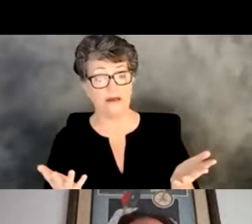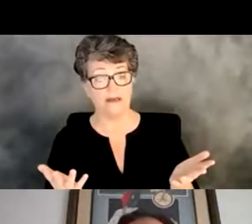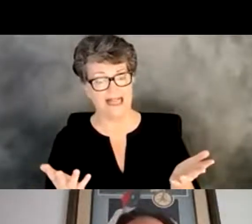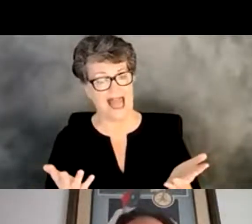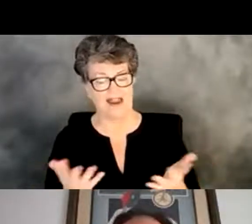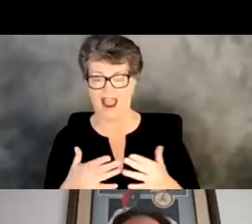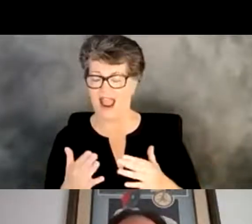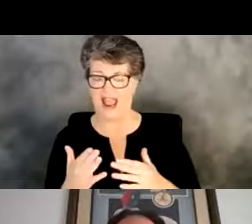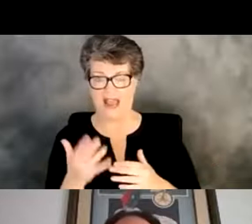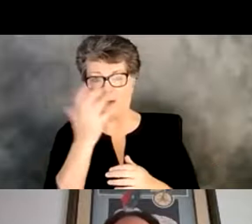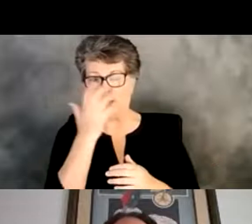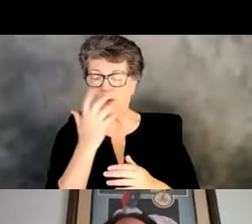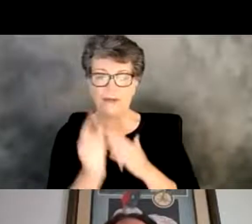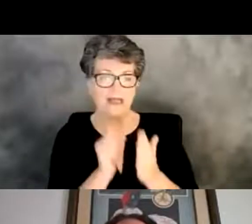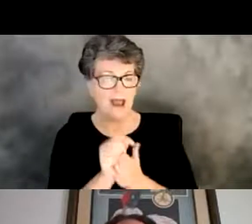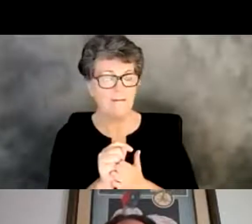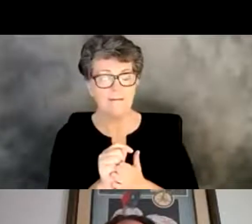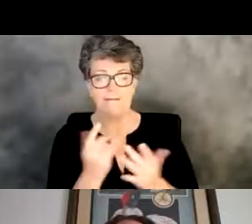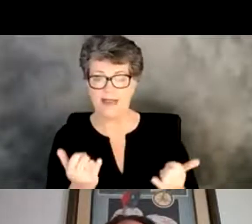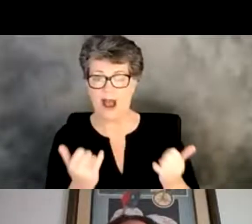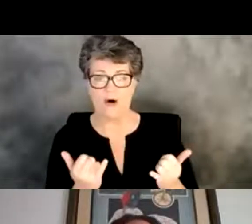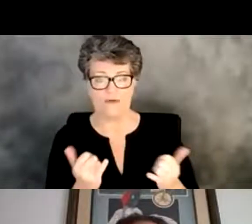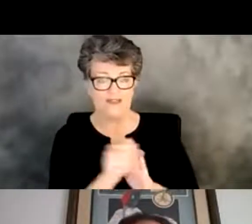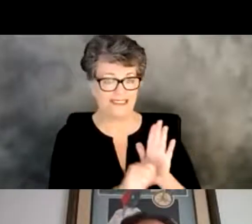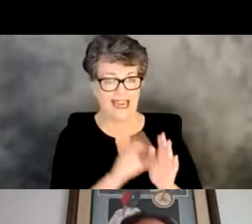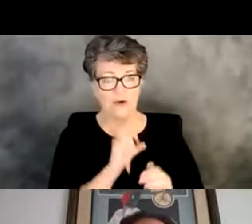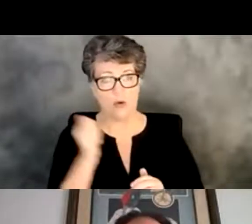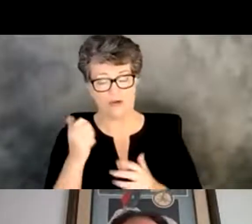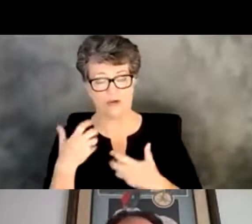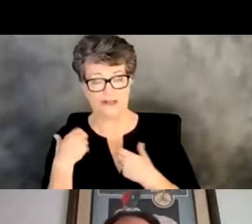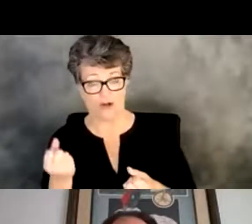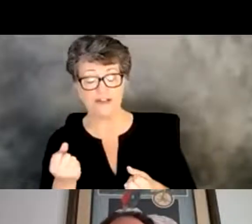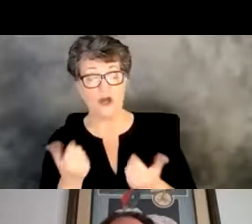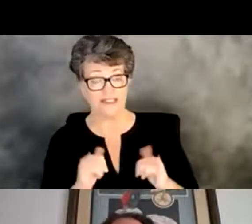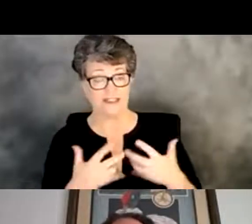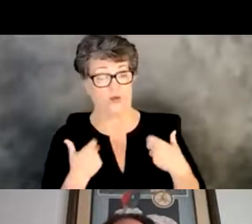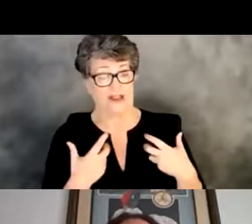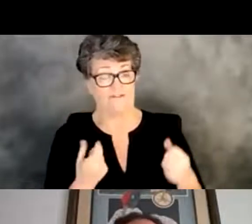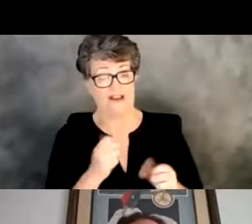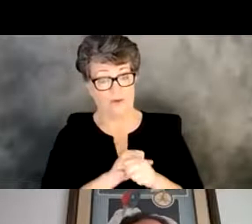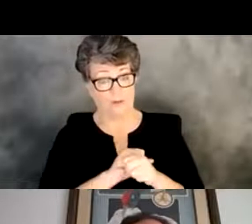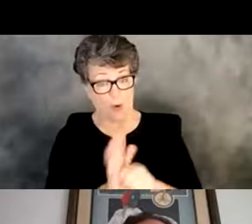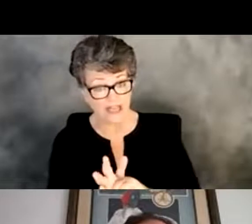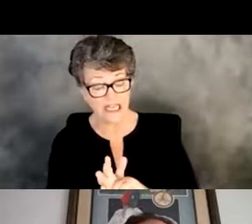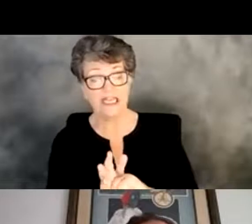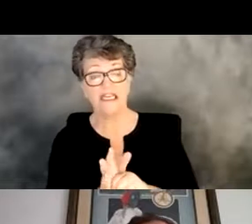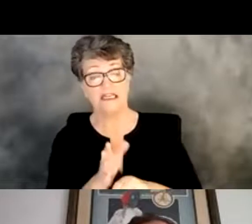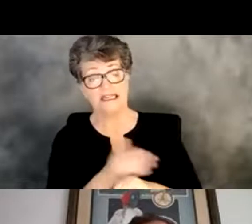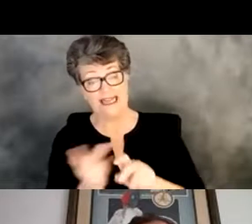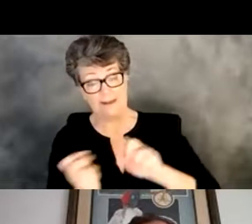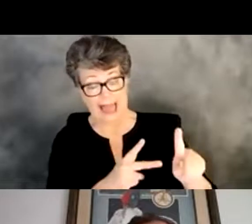for state and for older adults. While we are still recovering from COVID, and certainly dealing with kind of the